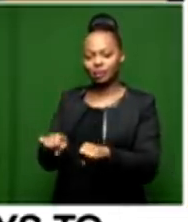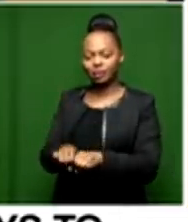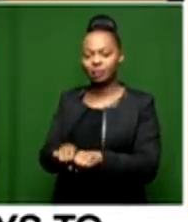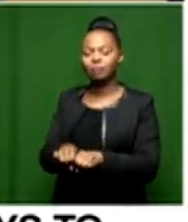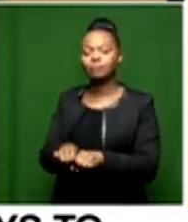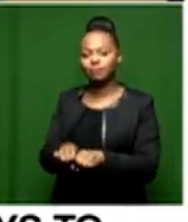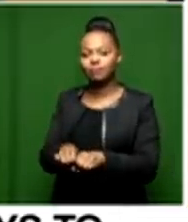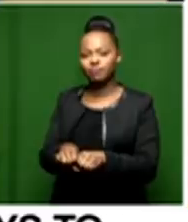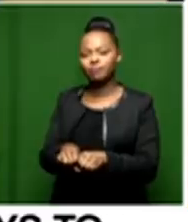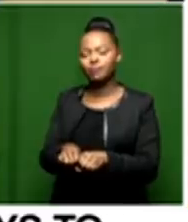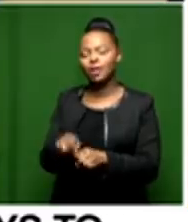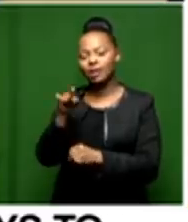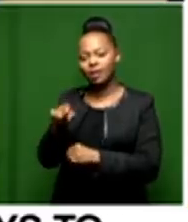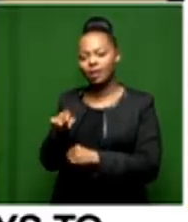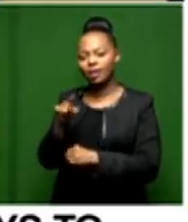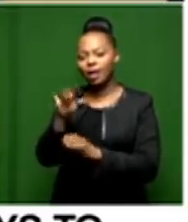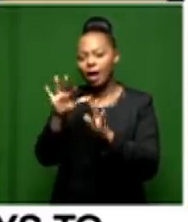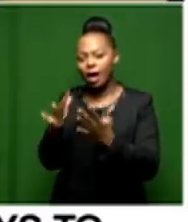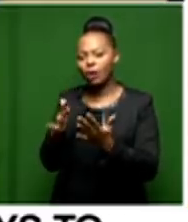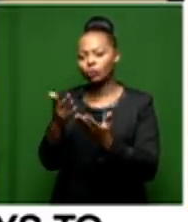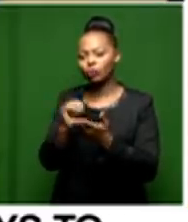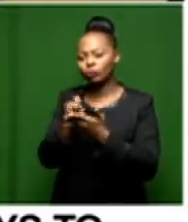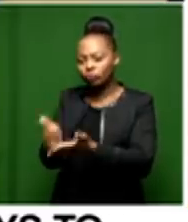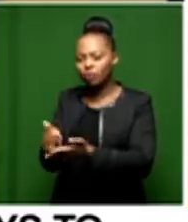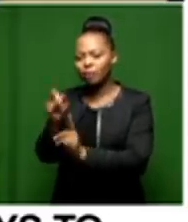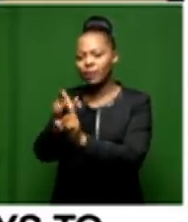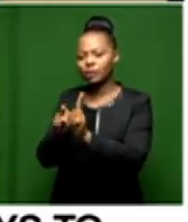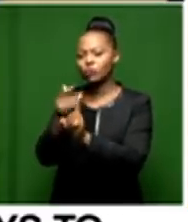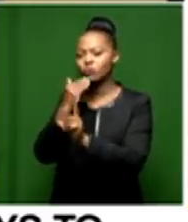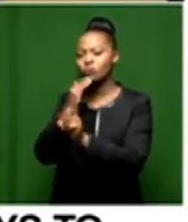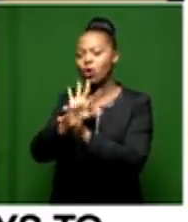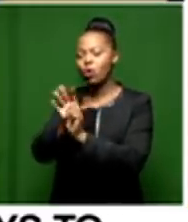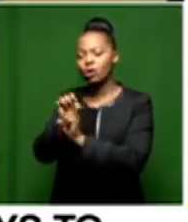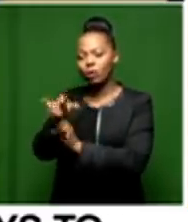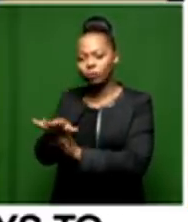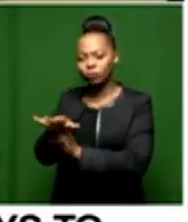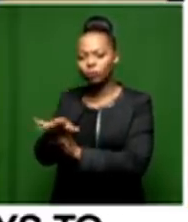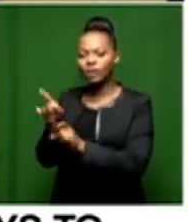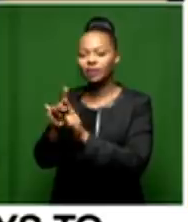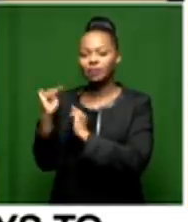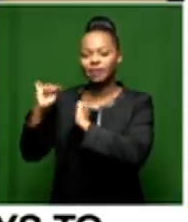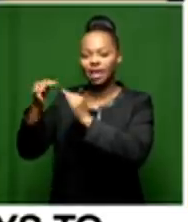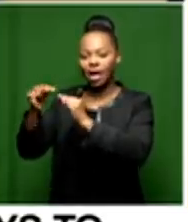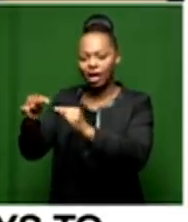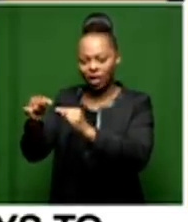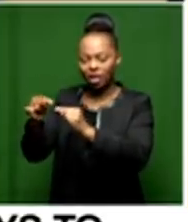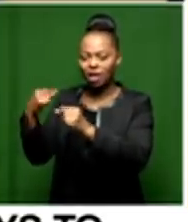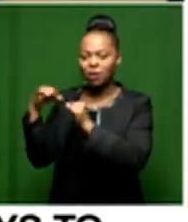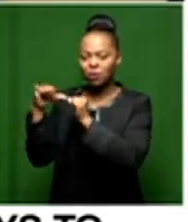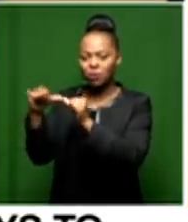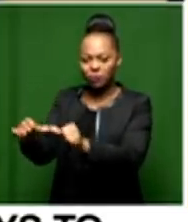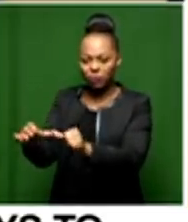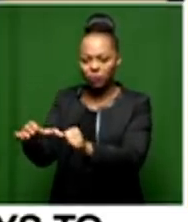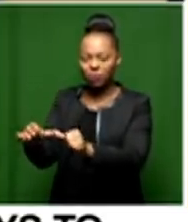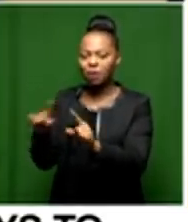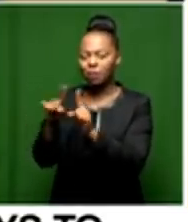with somebody that has COVID and struggling. But I can only imagine that we haven't really factored